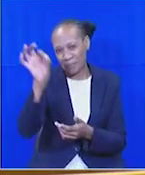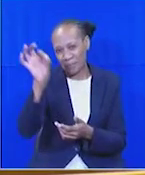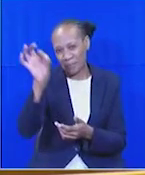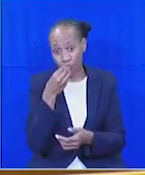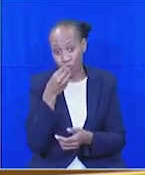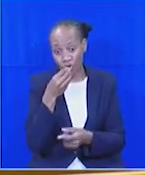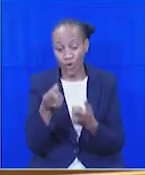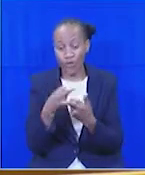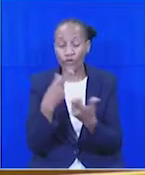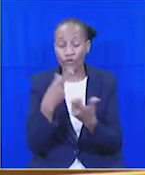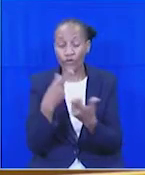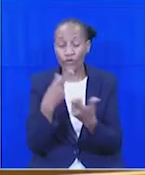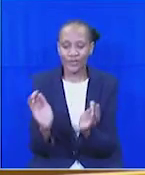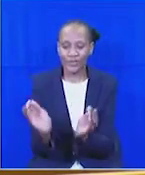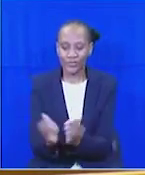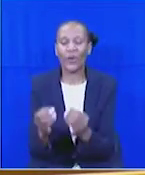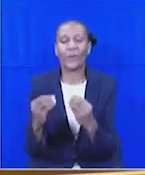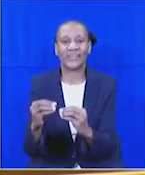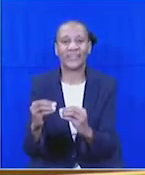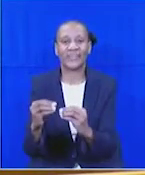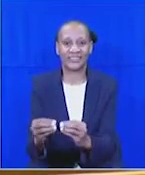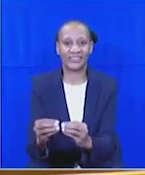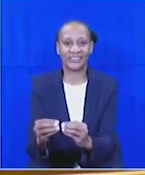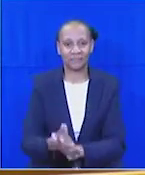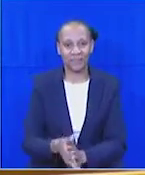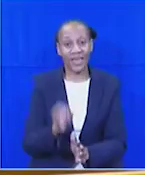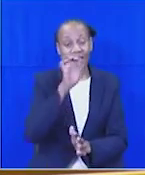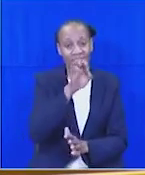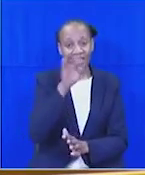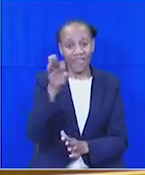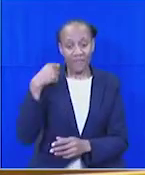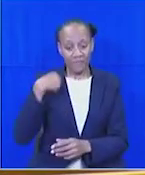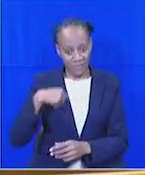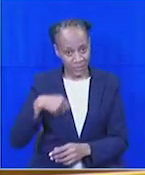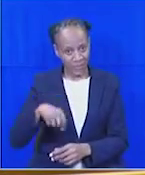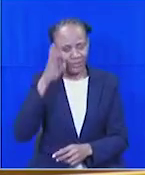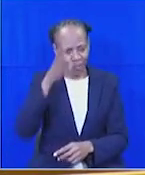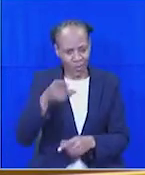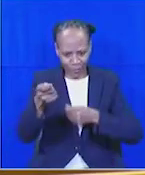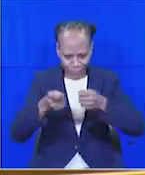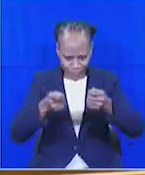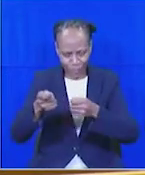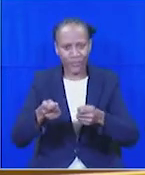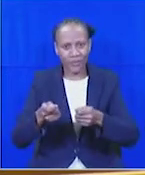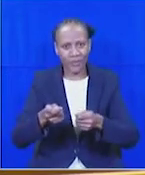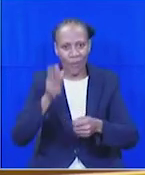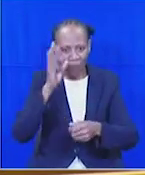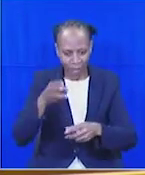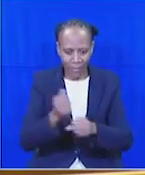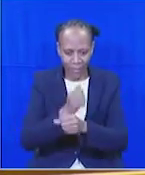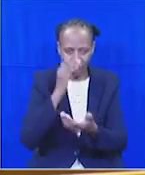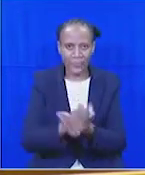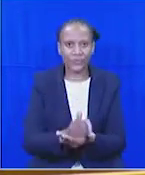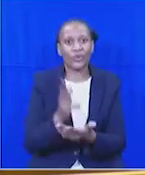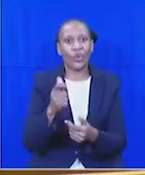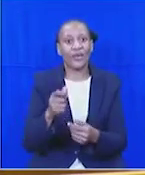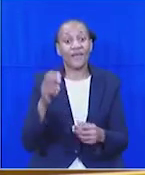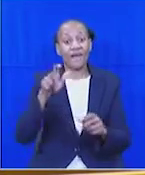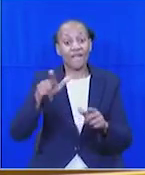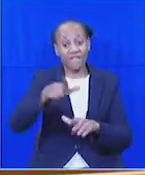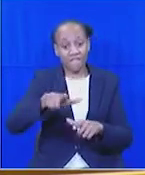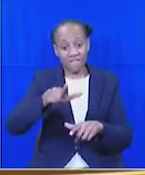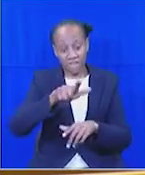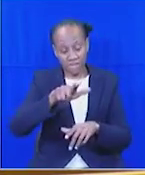from small-scale producers. EFF-led municipalities will discontinue the marginalization of farmers